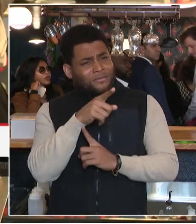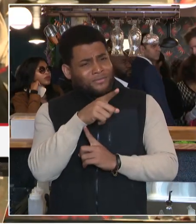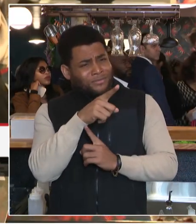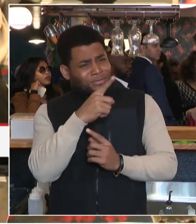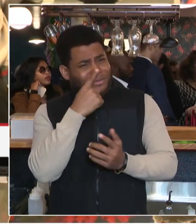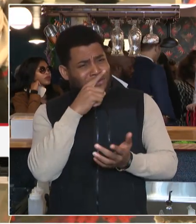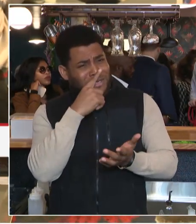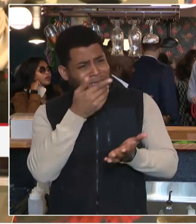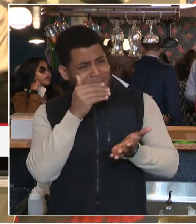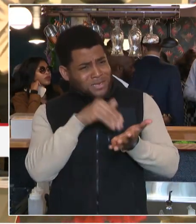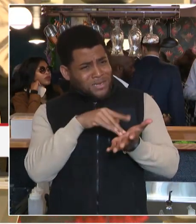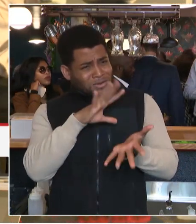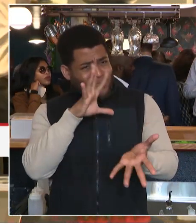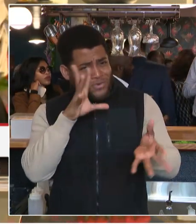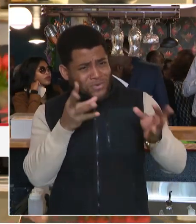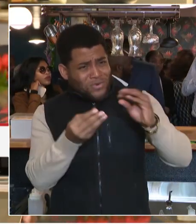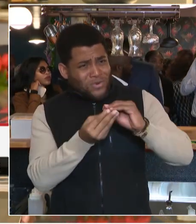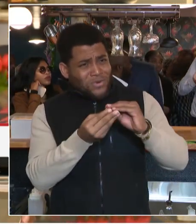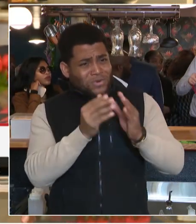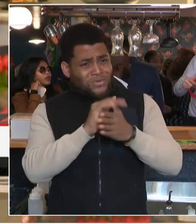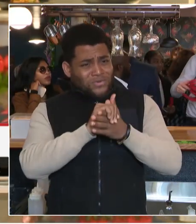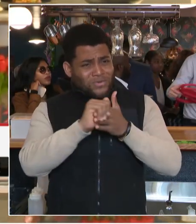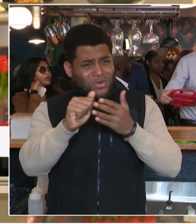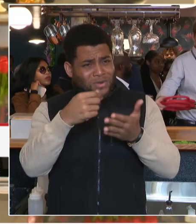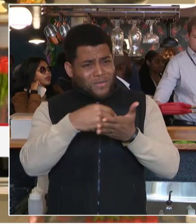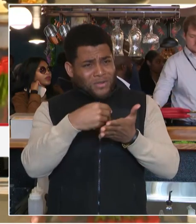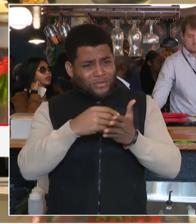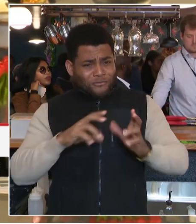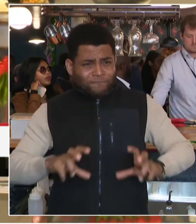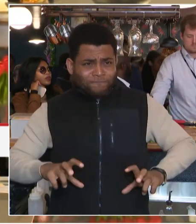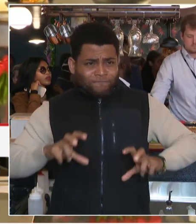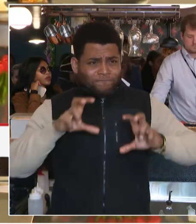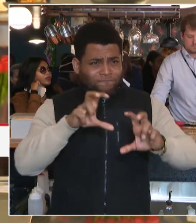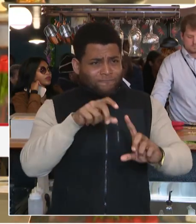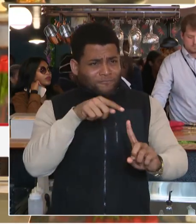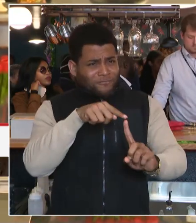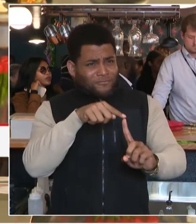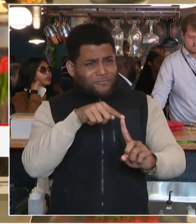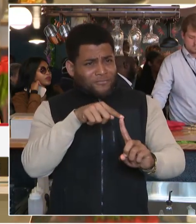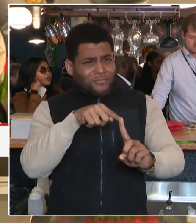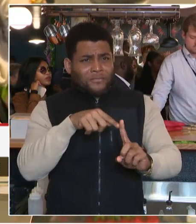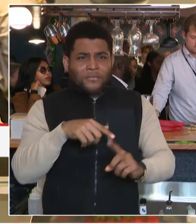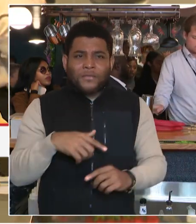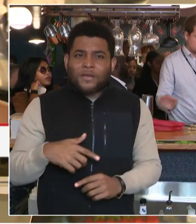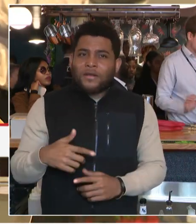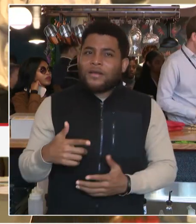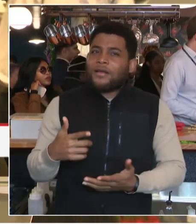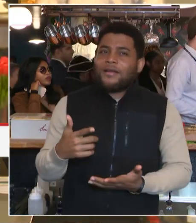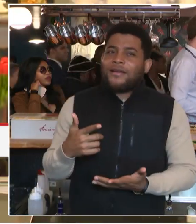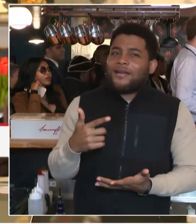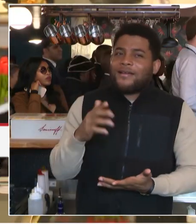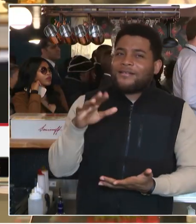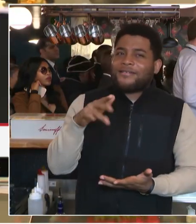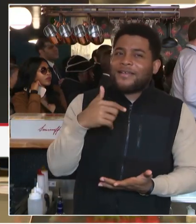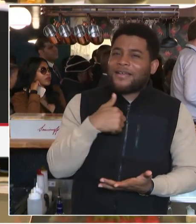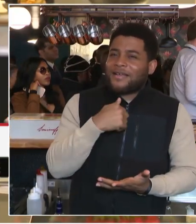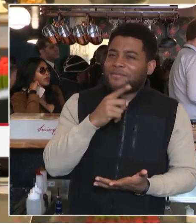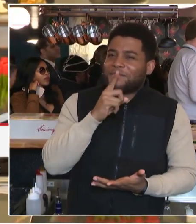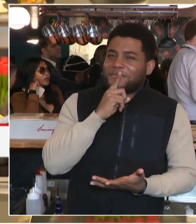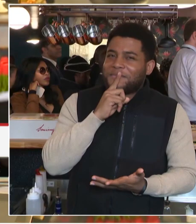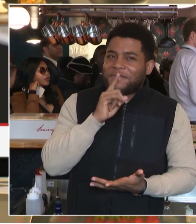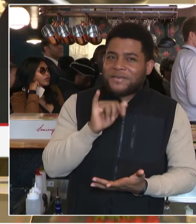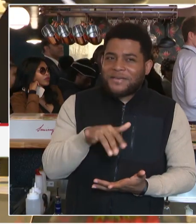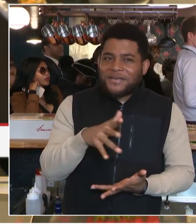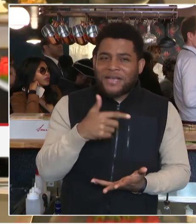total dollar amount that you've put out over the years through. You know, I didn't mention that, and I may have it here in my notes. So I'm going to ask Sambangale